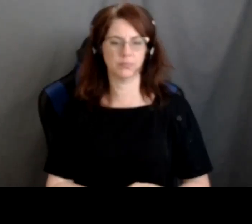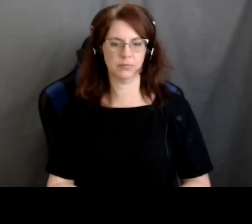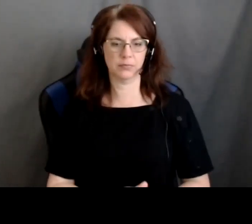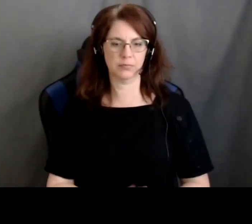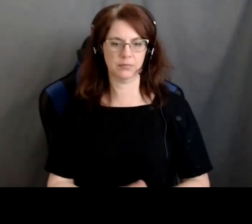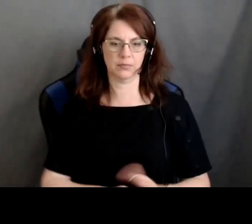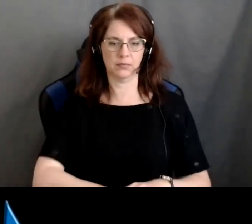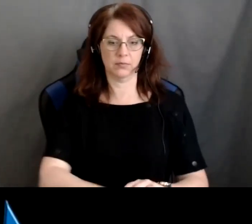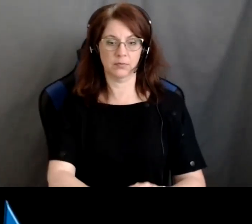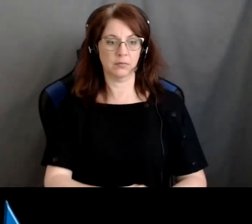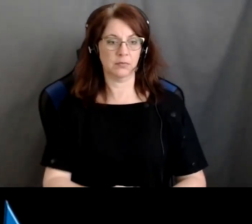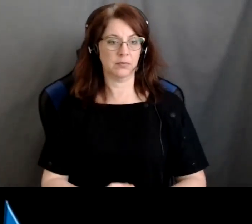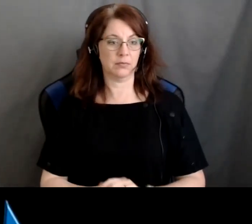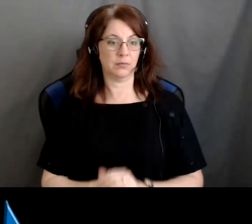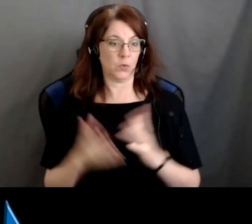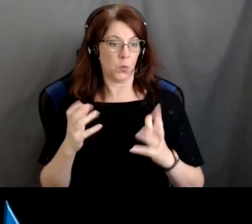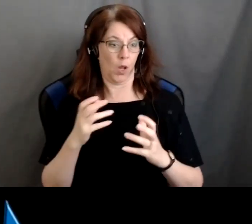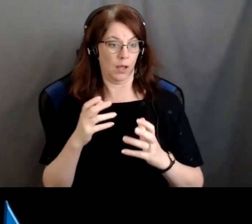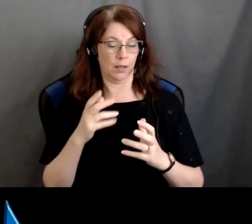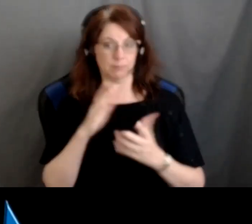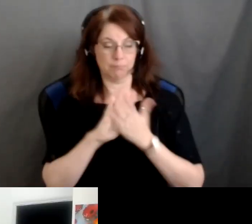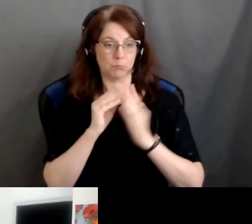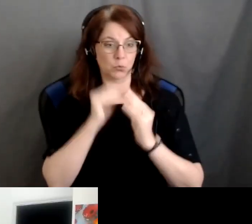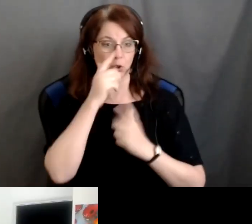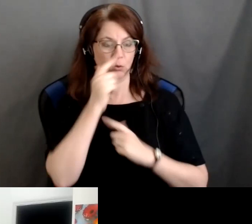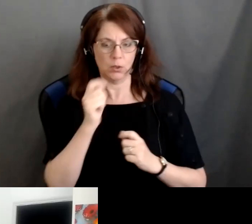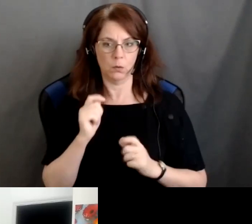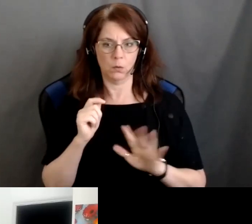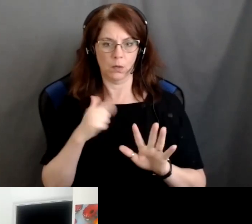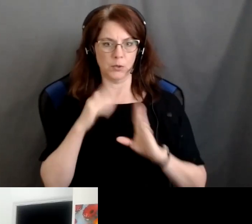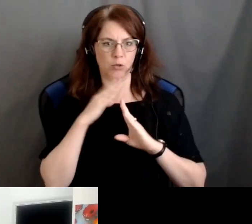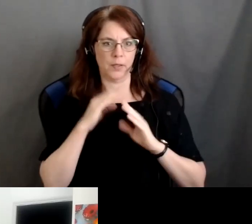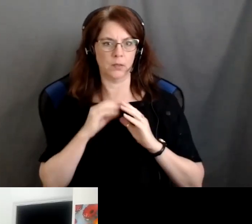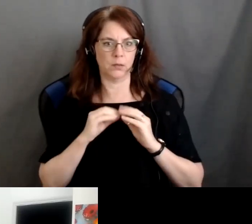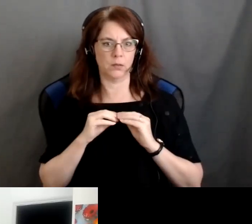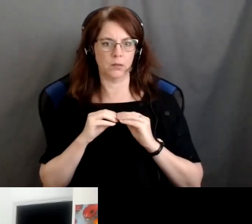If you want to make it interesting, we can. Uh-oh, I'm in trouble.